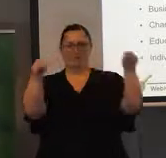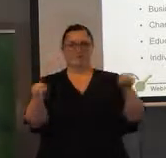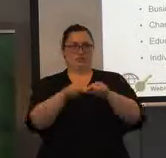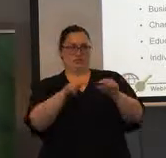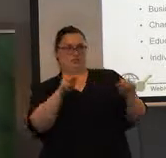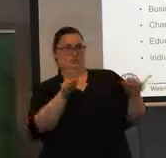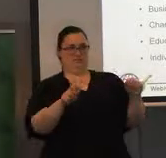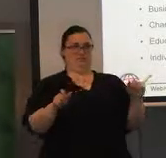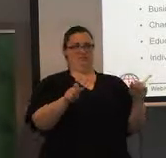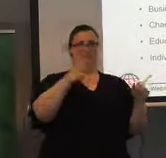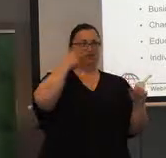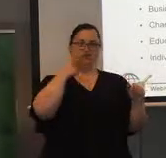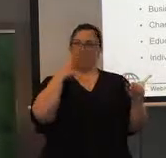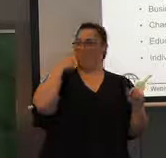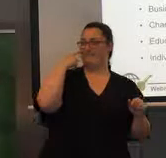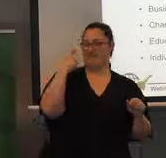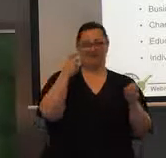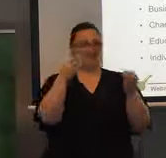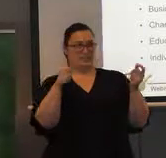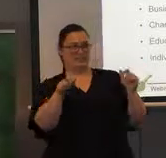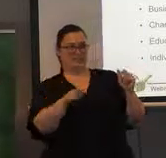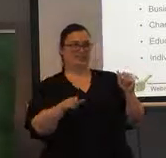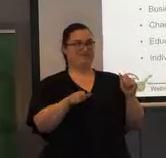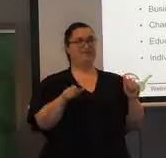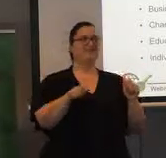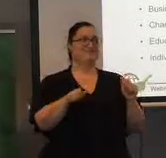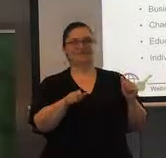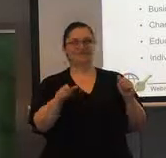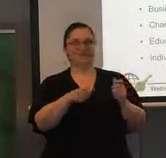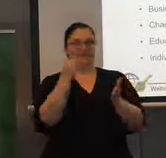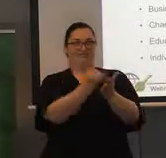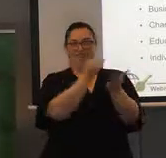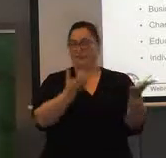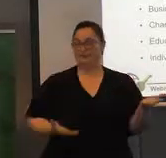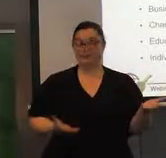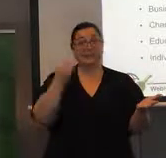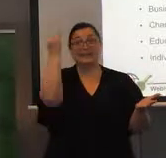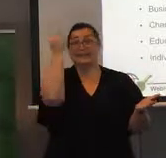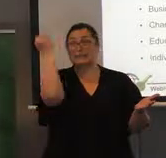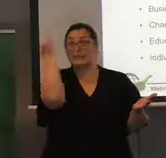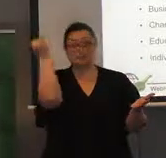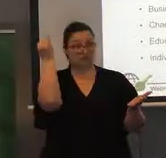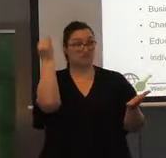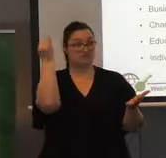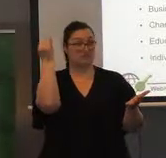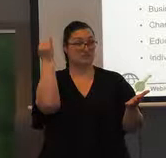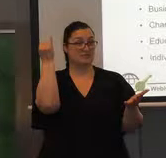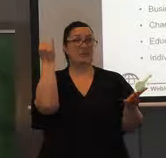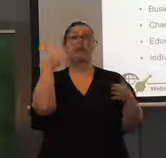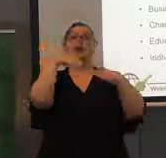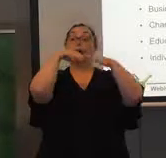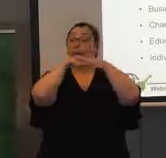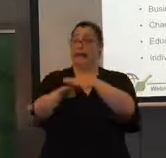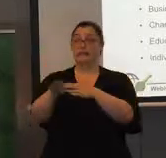really unfriendly? Tried to find specific content and you couldn't? If you had a physical